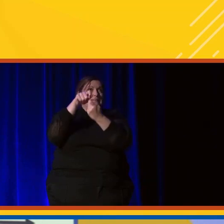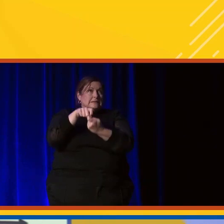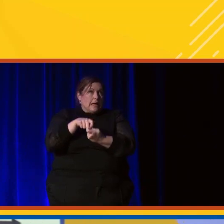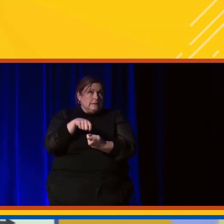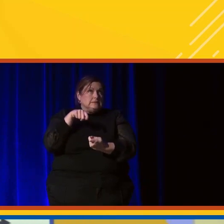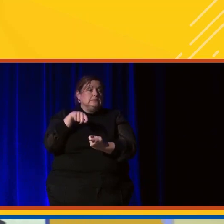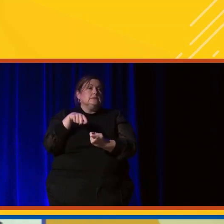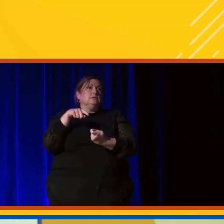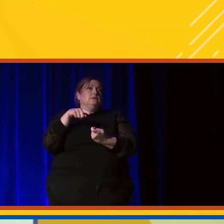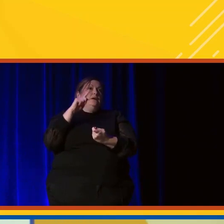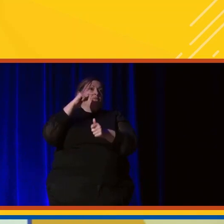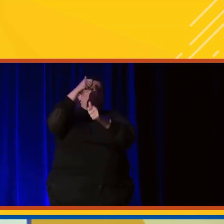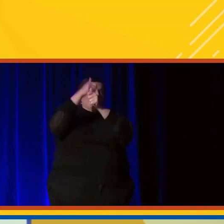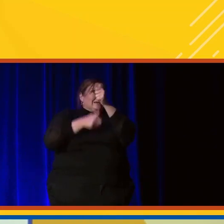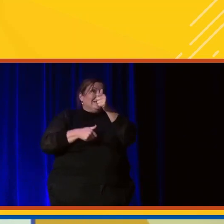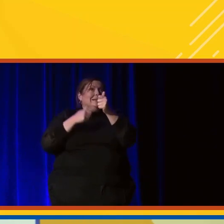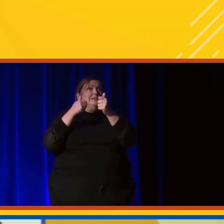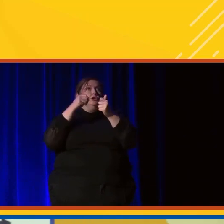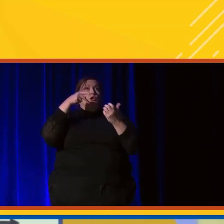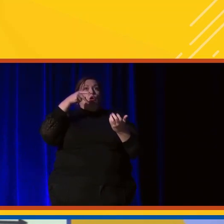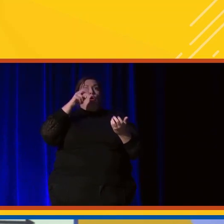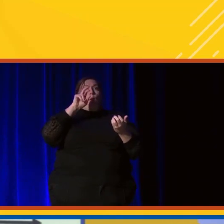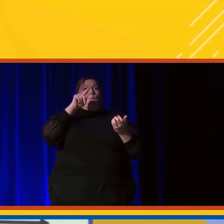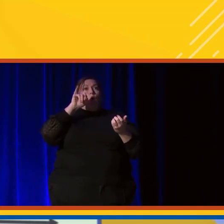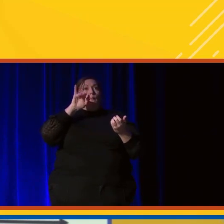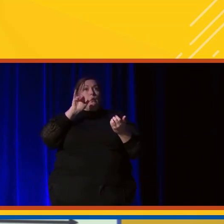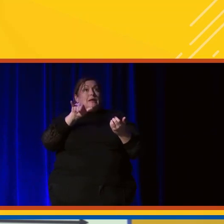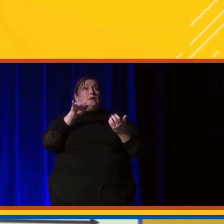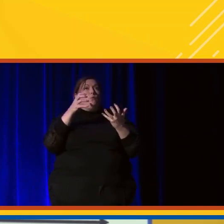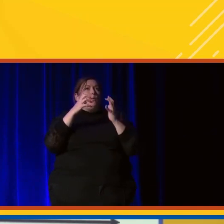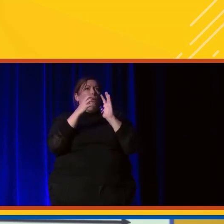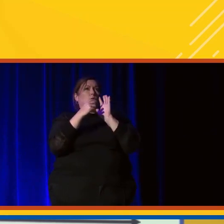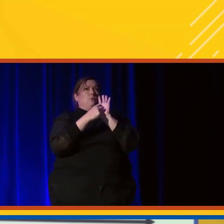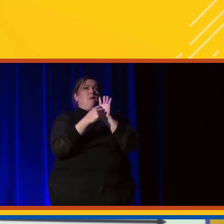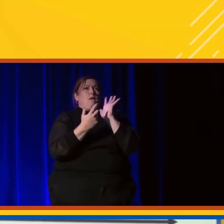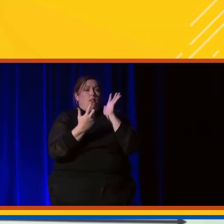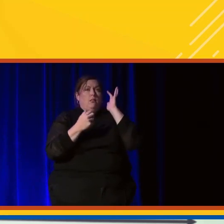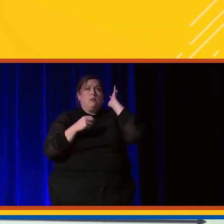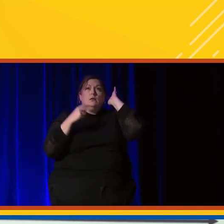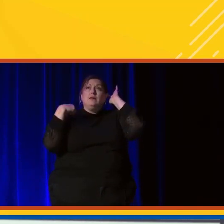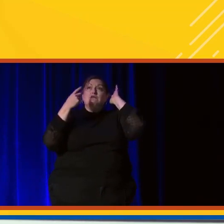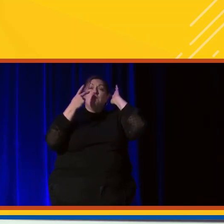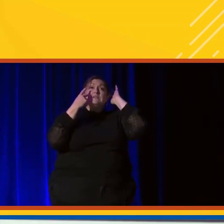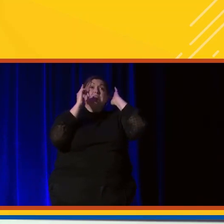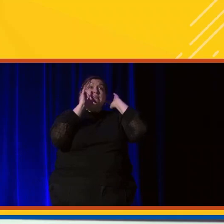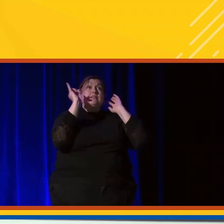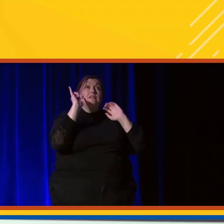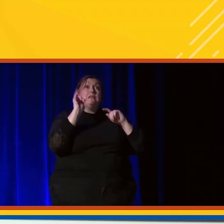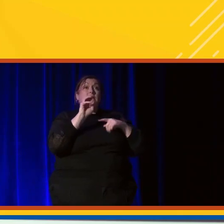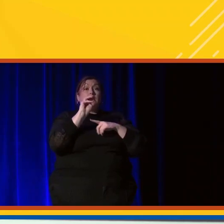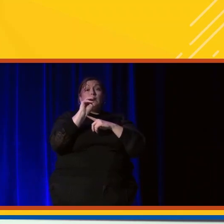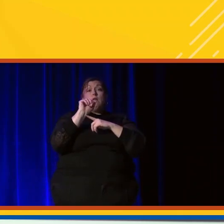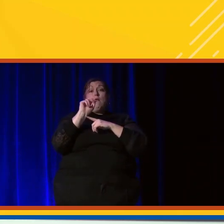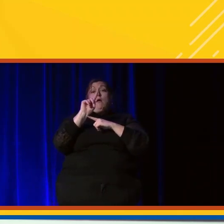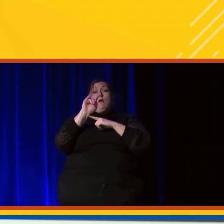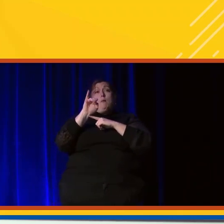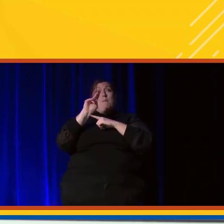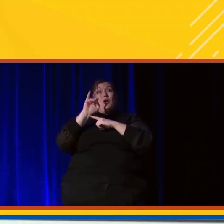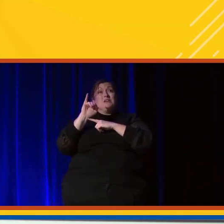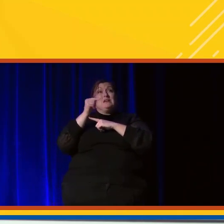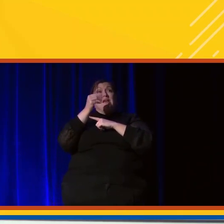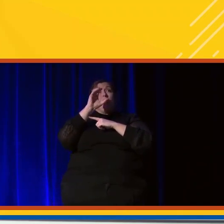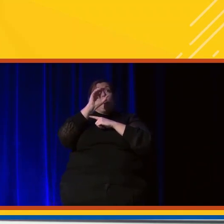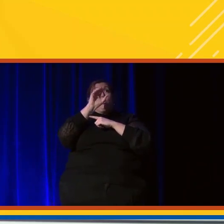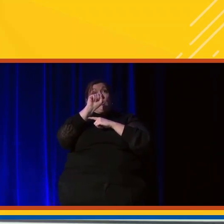details for every property that we're interested in modeling. So if you've ever seen things like the Martini coarse-grained model